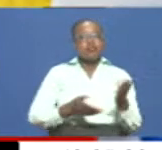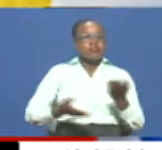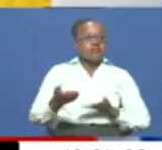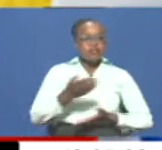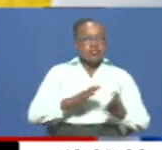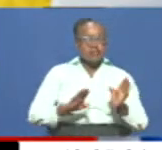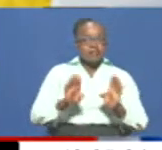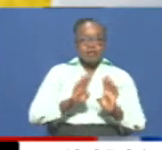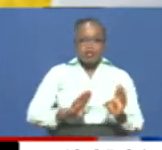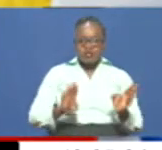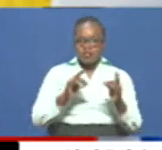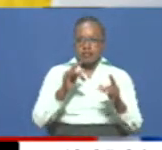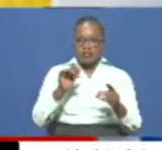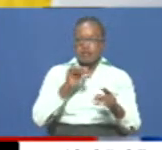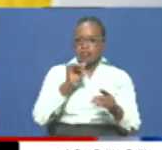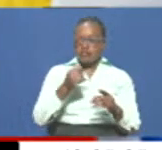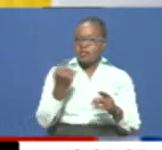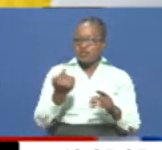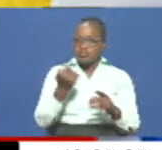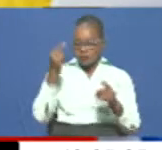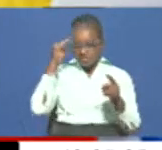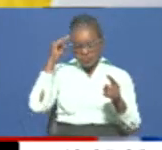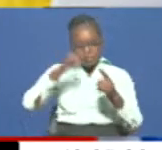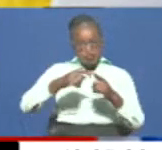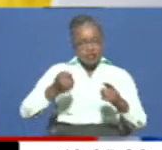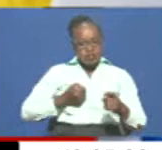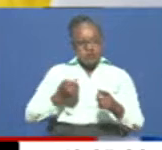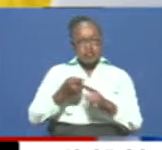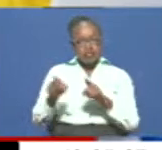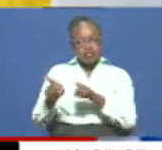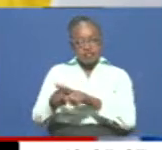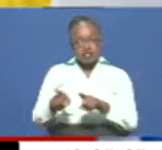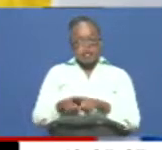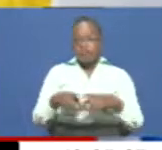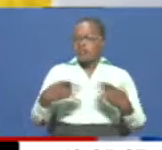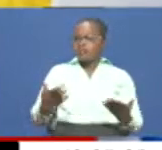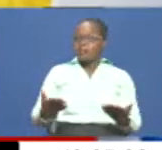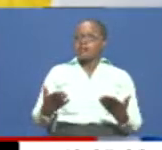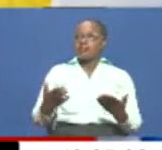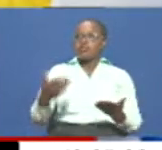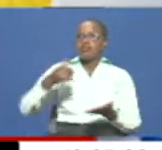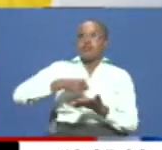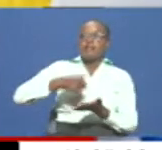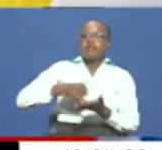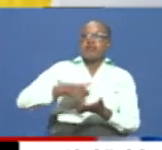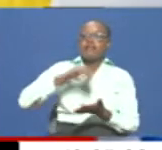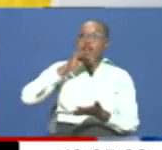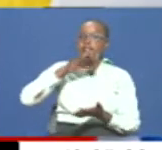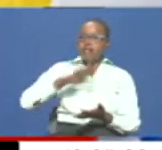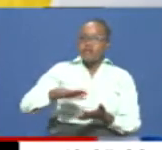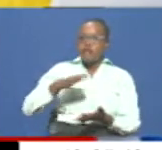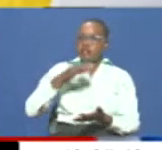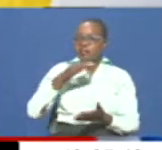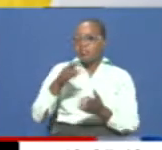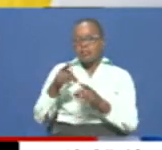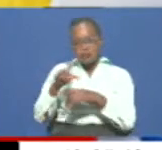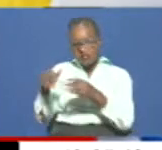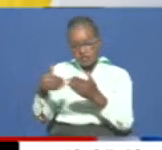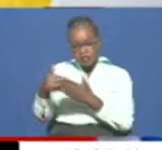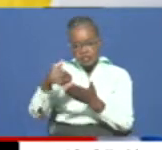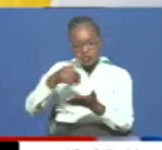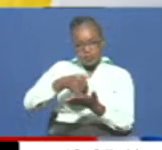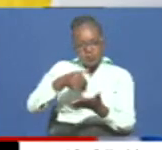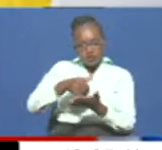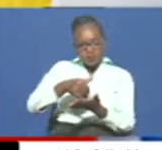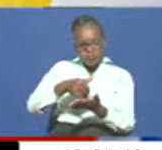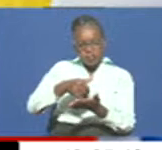aspect should not only be targeted to girls. Let's also see how do we bring their boys and men on board, and if we really